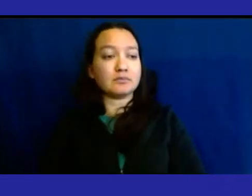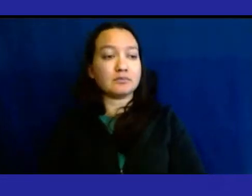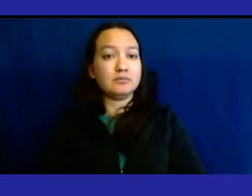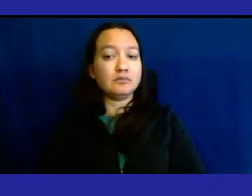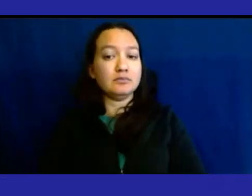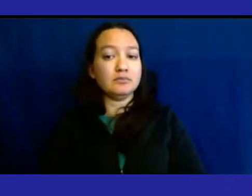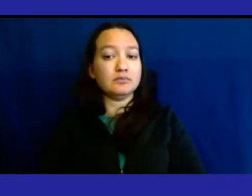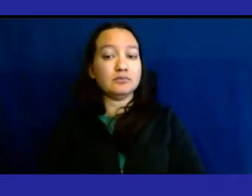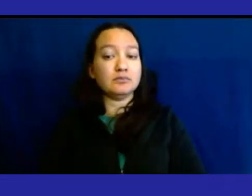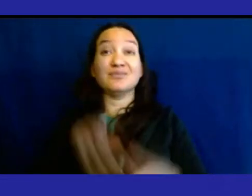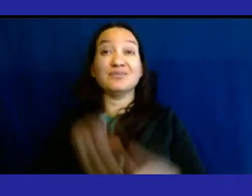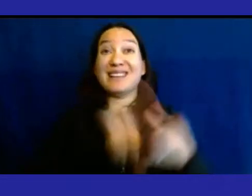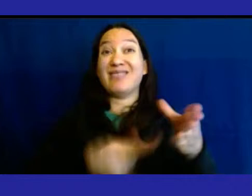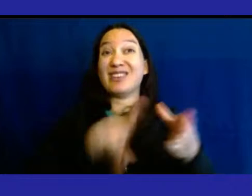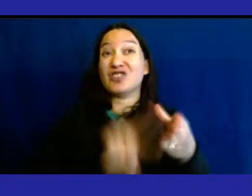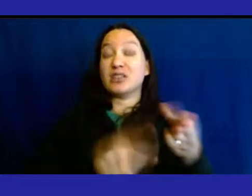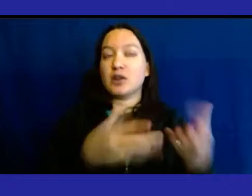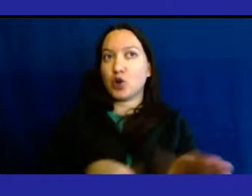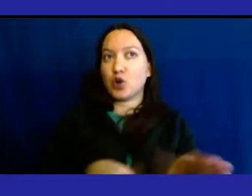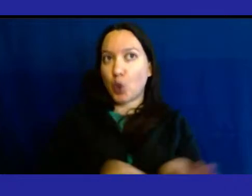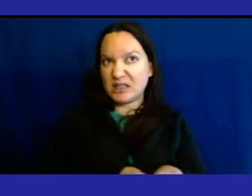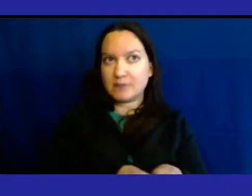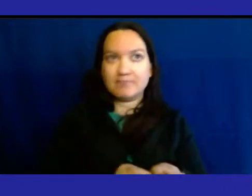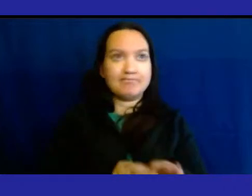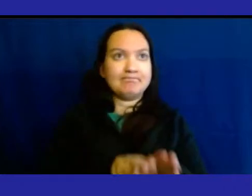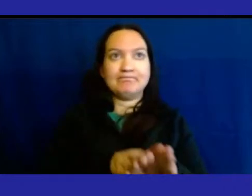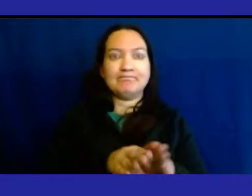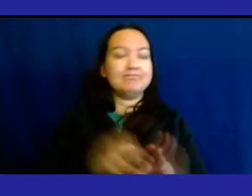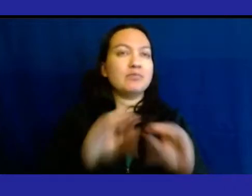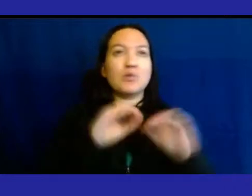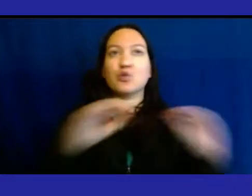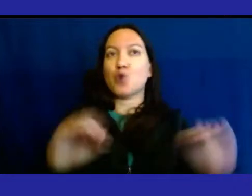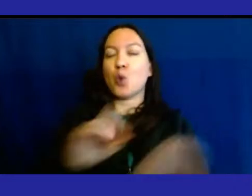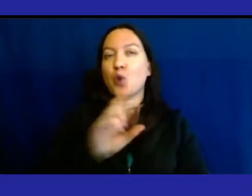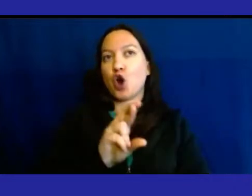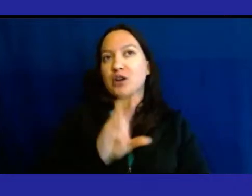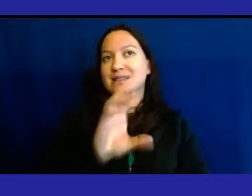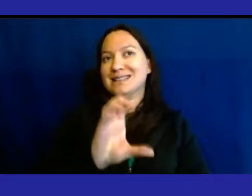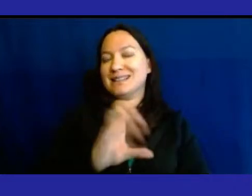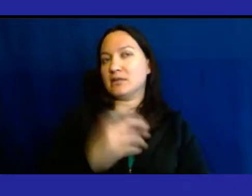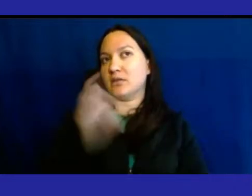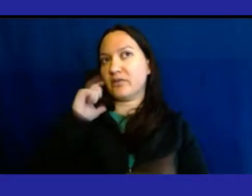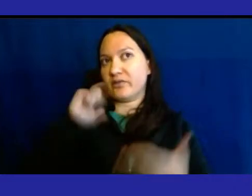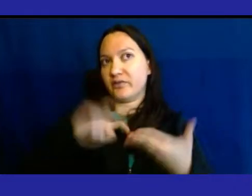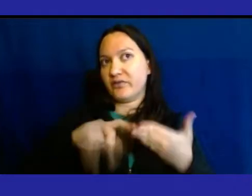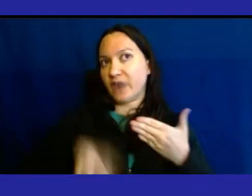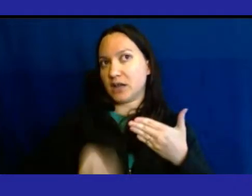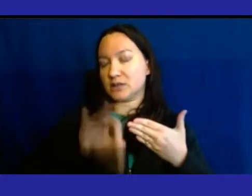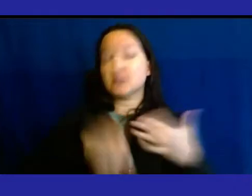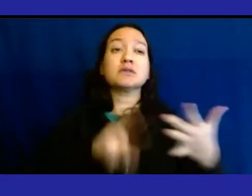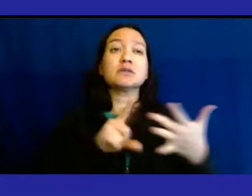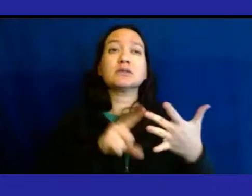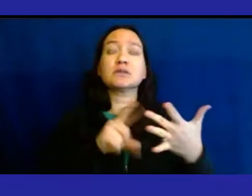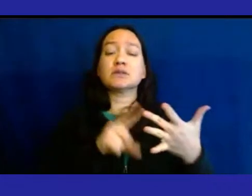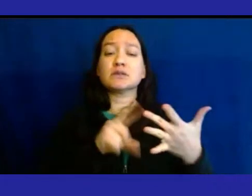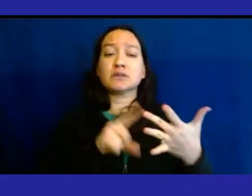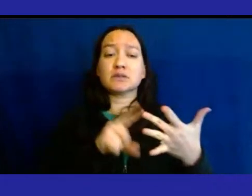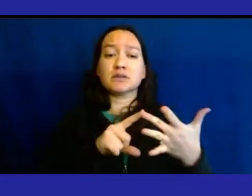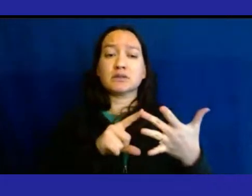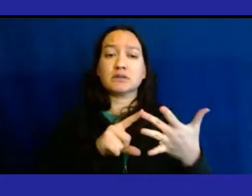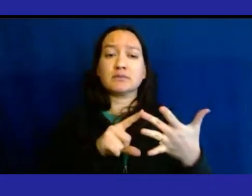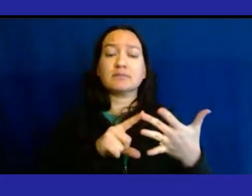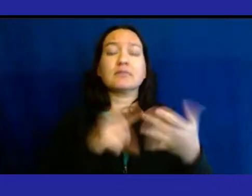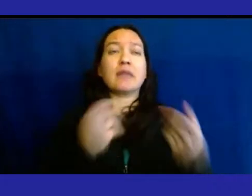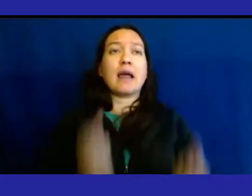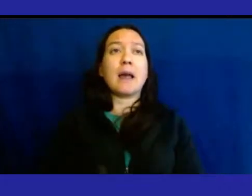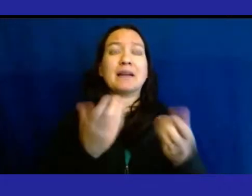investigation is closed with a no RC finding. The third category deals with the number that